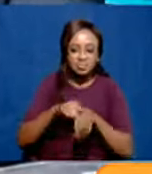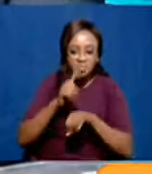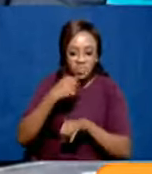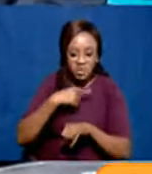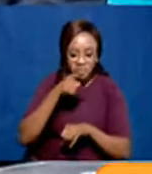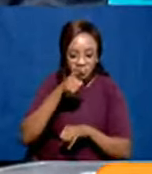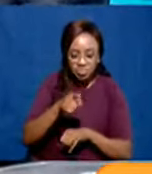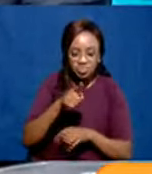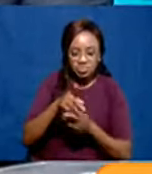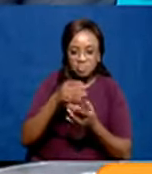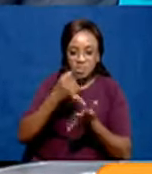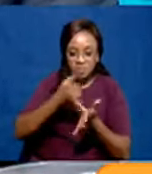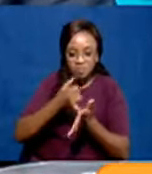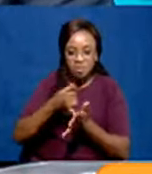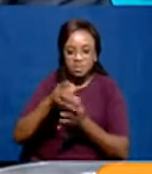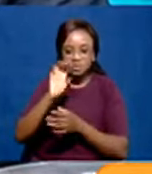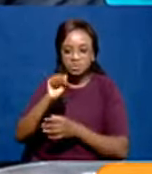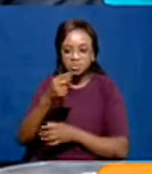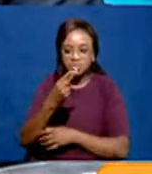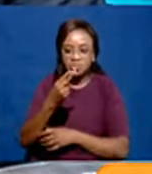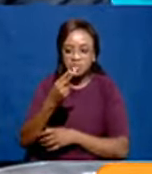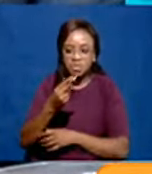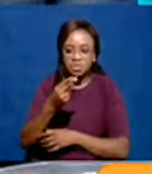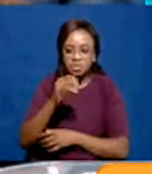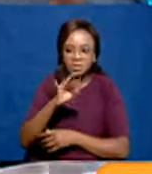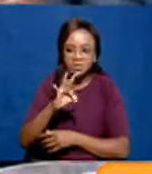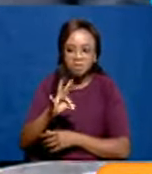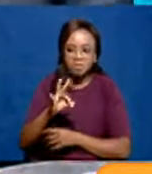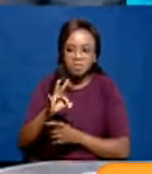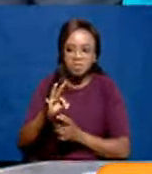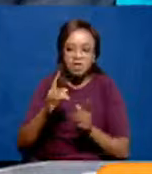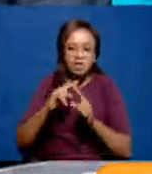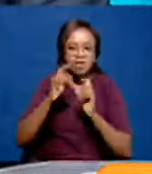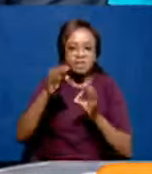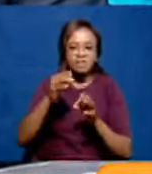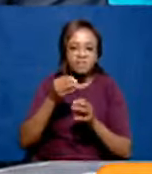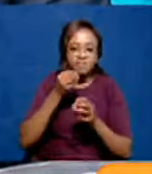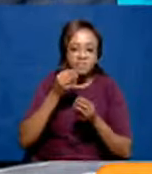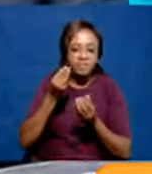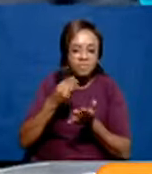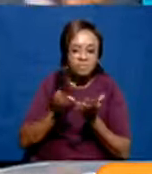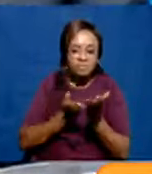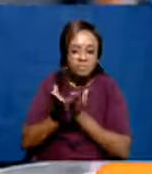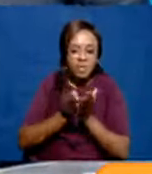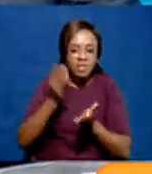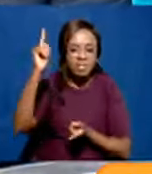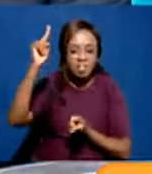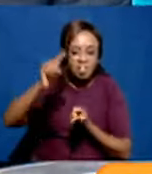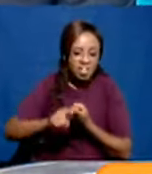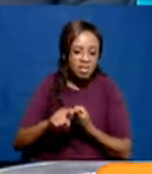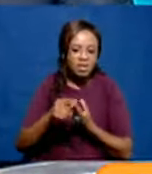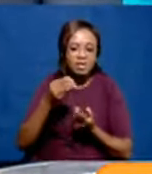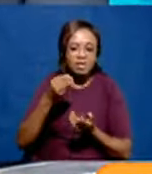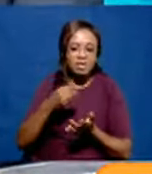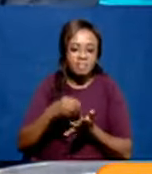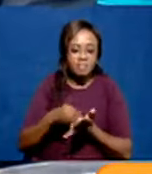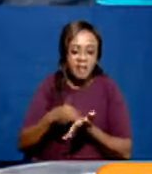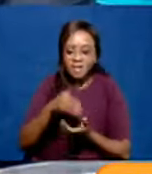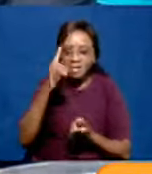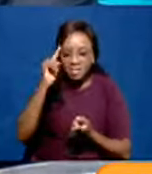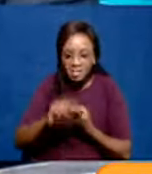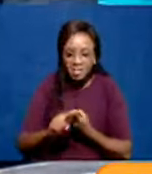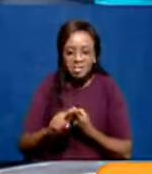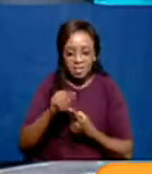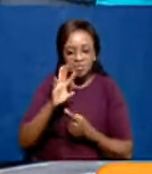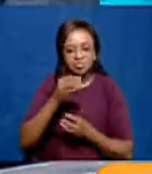you need to be a paid up member. You're asking when you deplete your benefits. You'll be in touch as you access the services. You'll be in touch with the social health authority. When you deplete